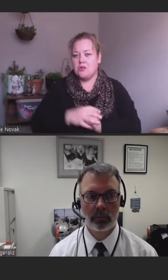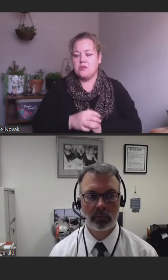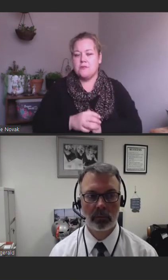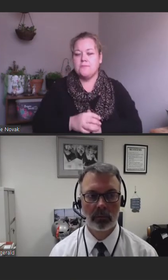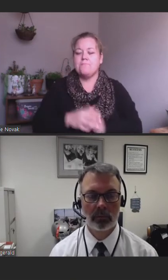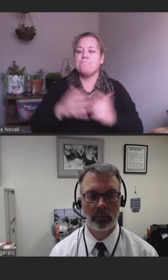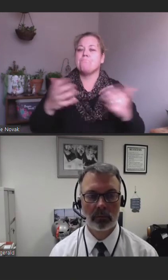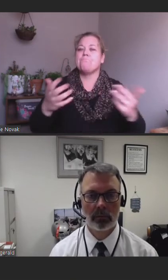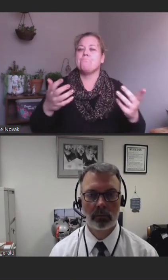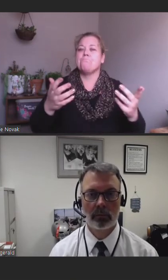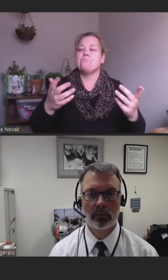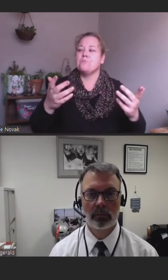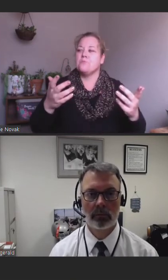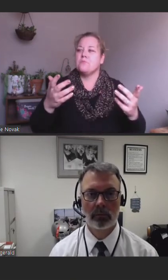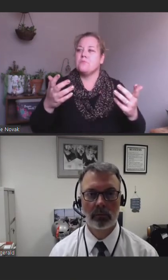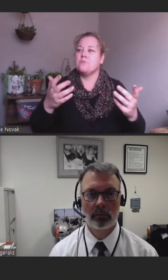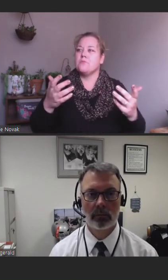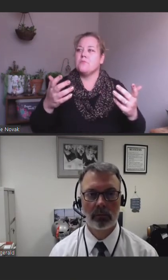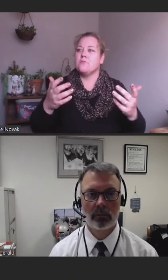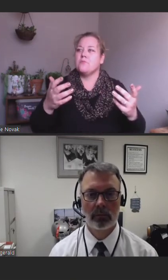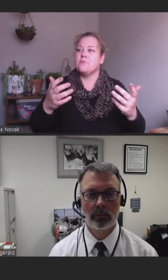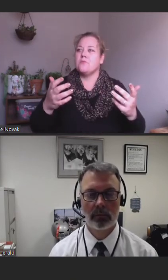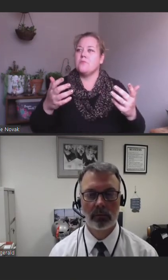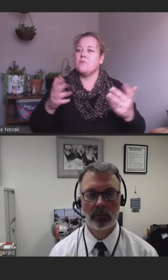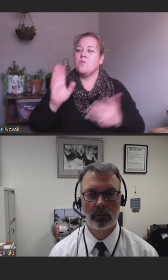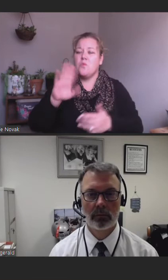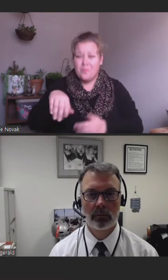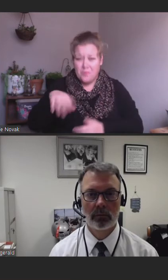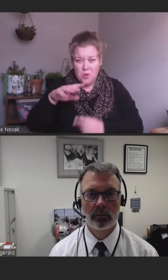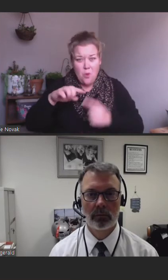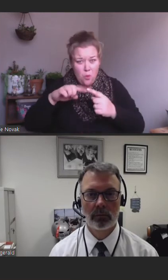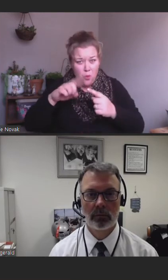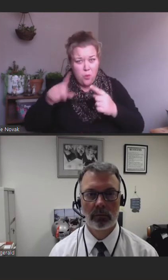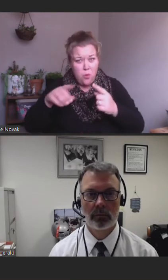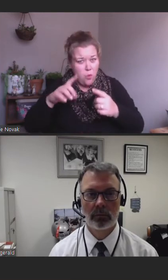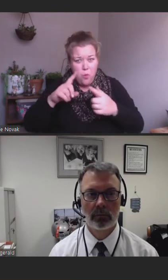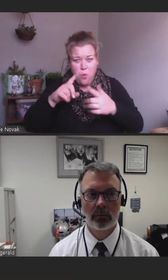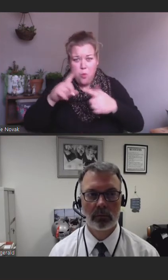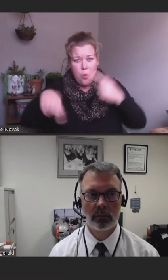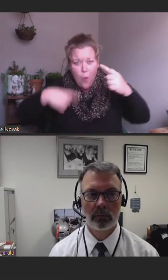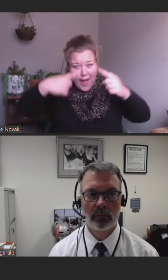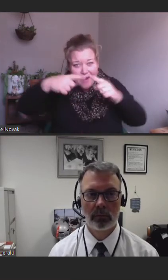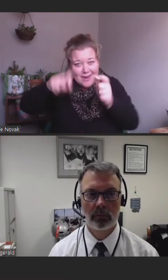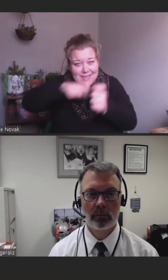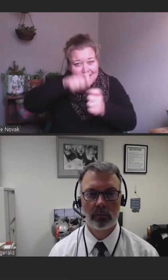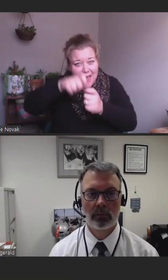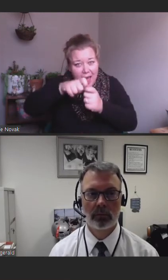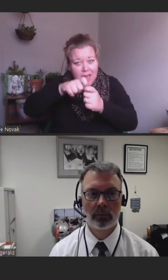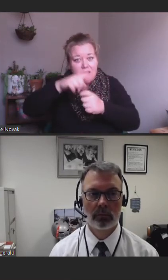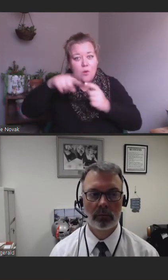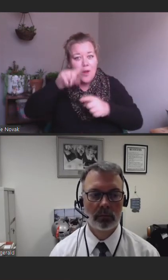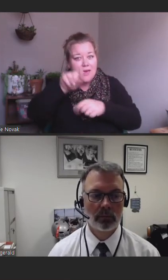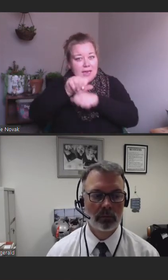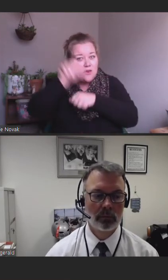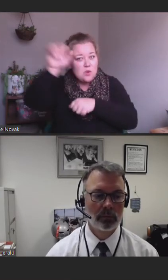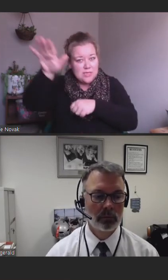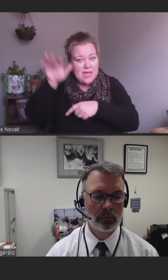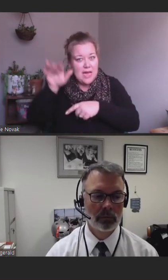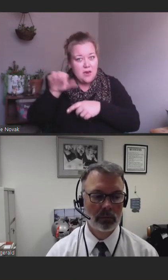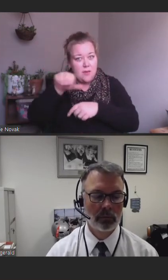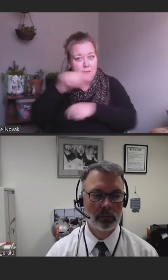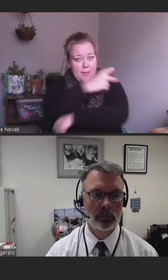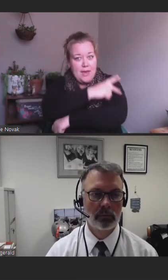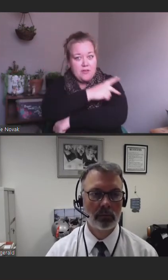we get to a point where you guys would have to send patients to other healthcare facilities in the state? And what is that threshold for you guys?